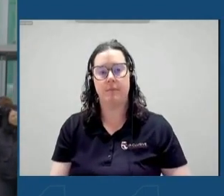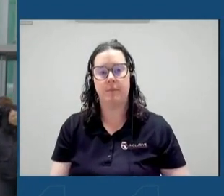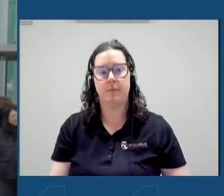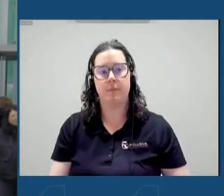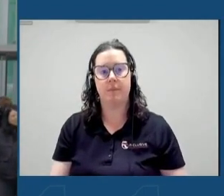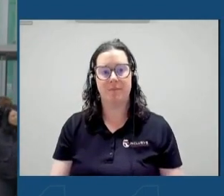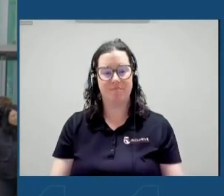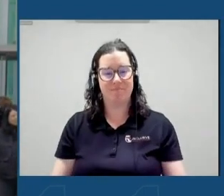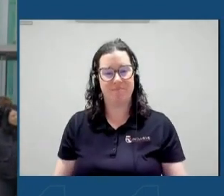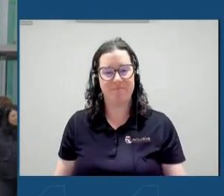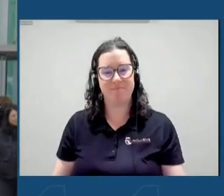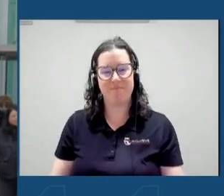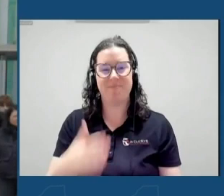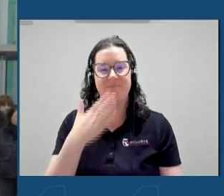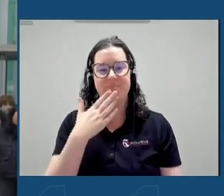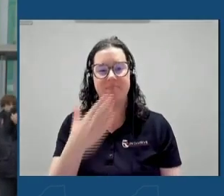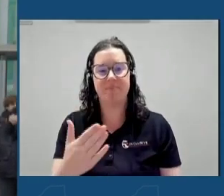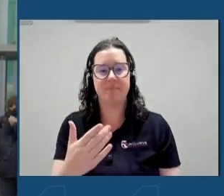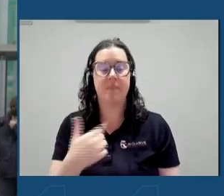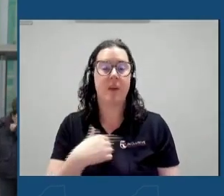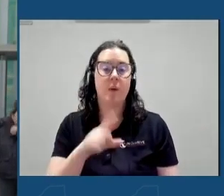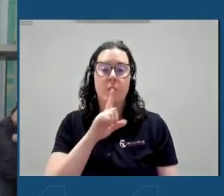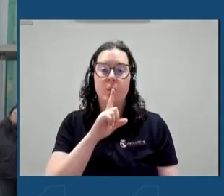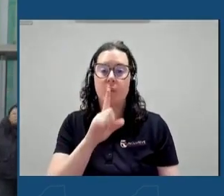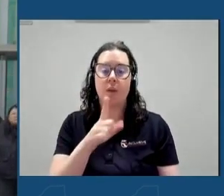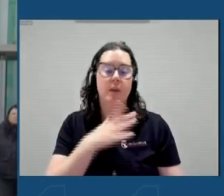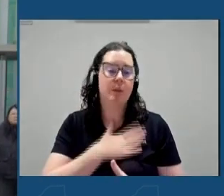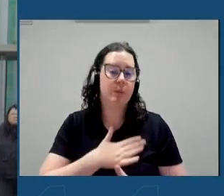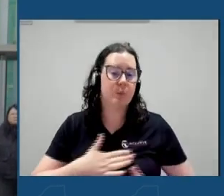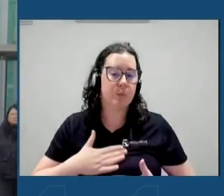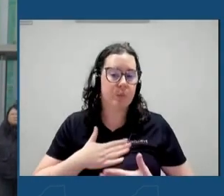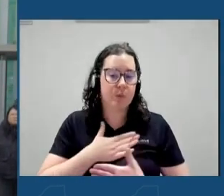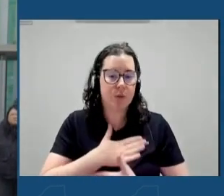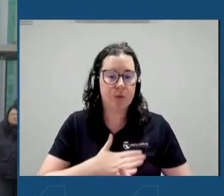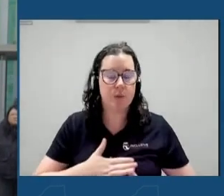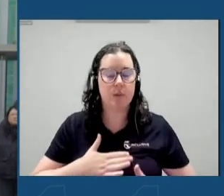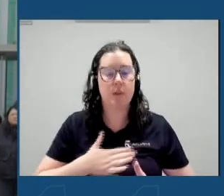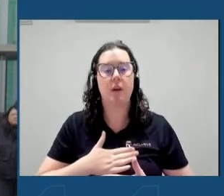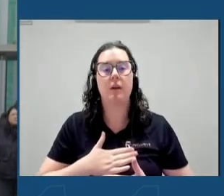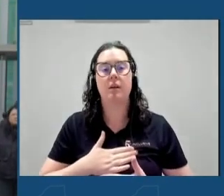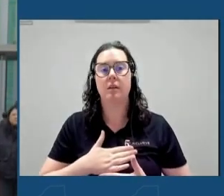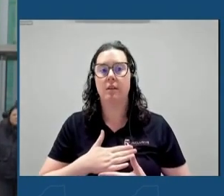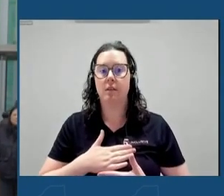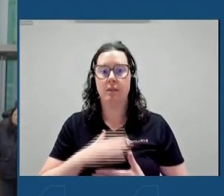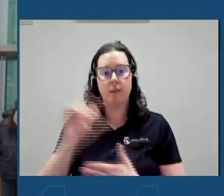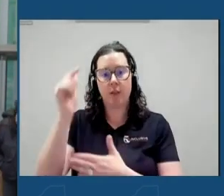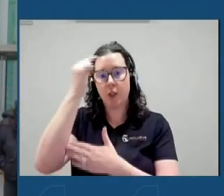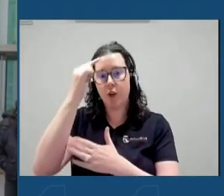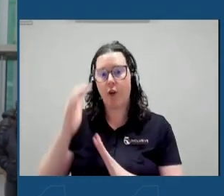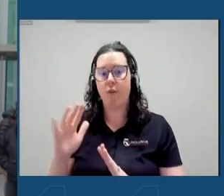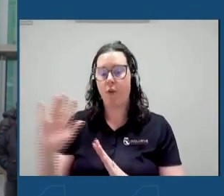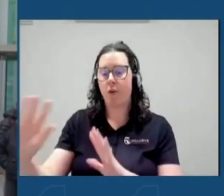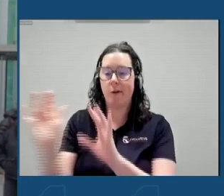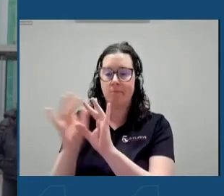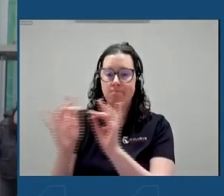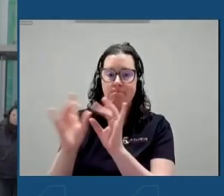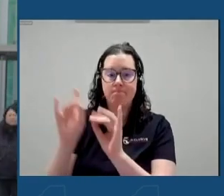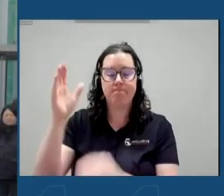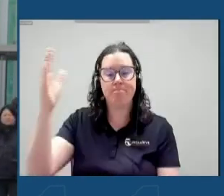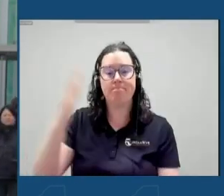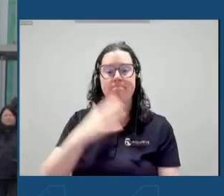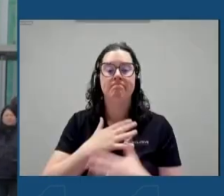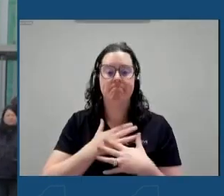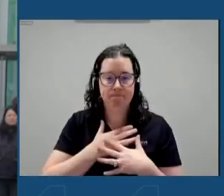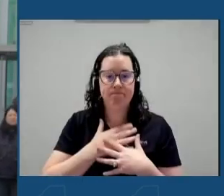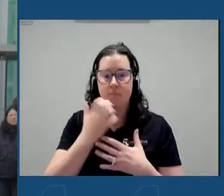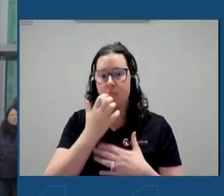Thank you, and I really appreciate the words from the governor of the state of New York.